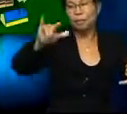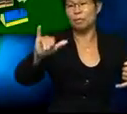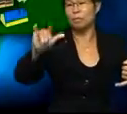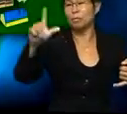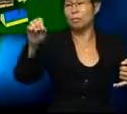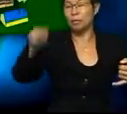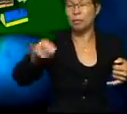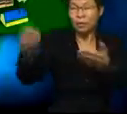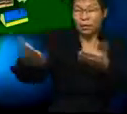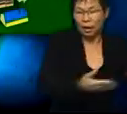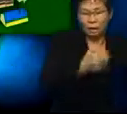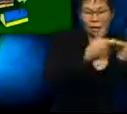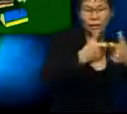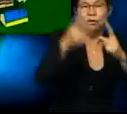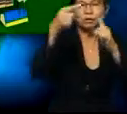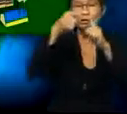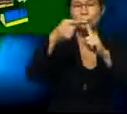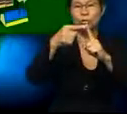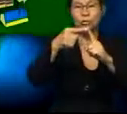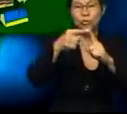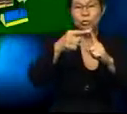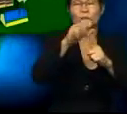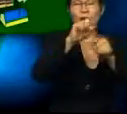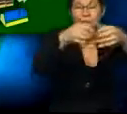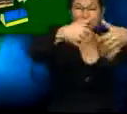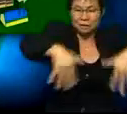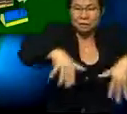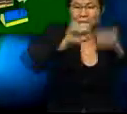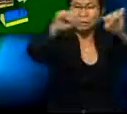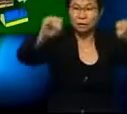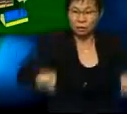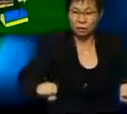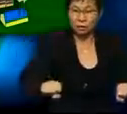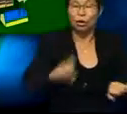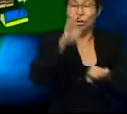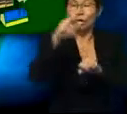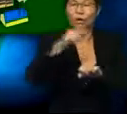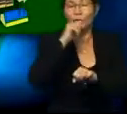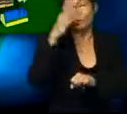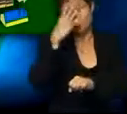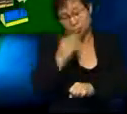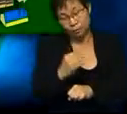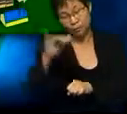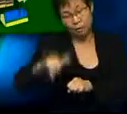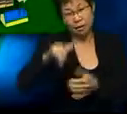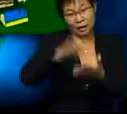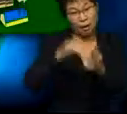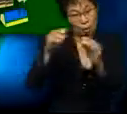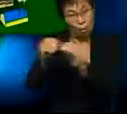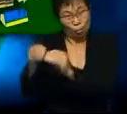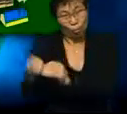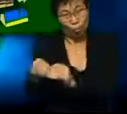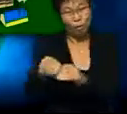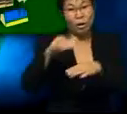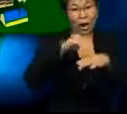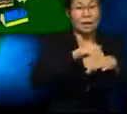the electricity to the main substations. Okay, don't fall asleep just yet. There's more. At